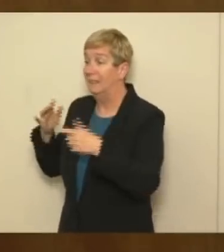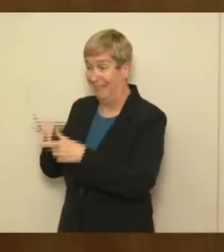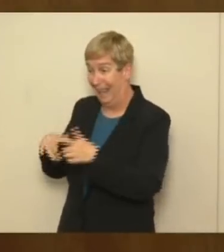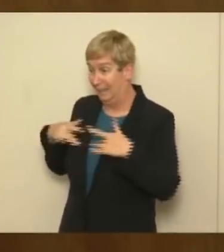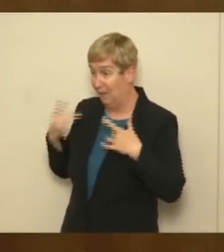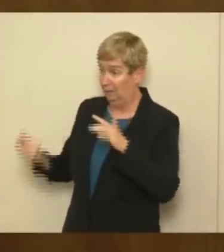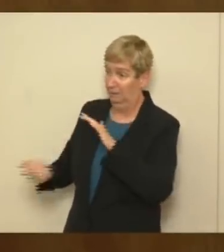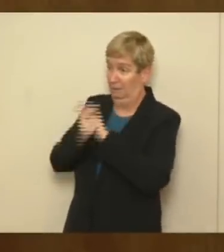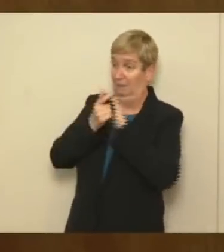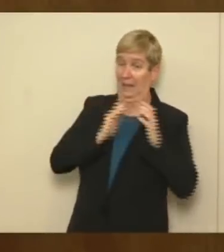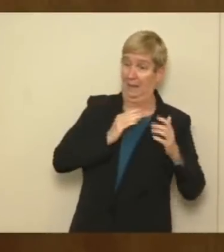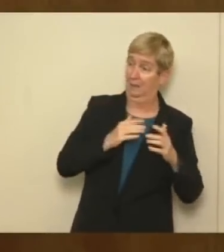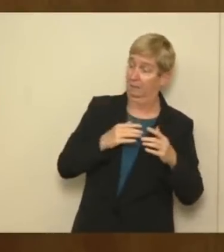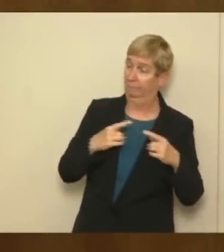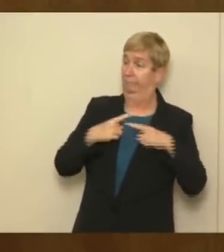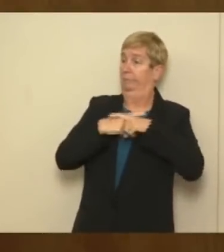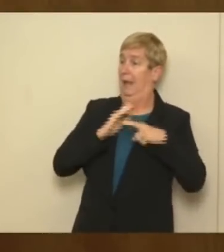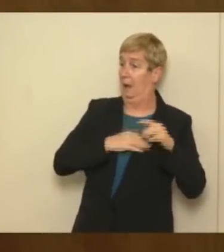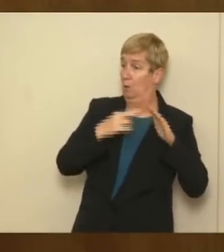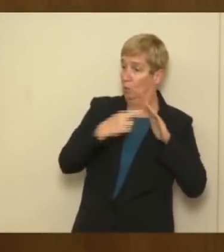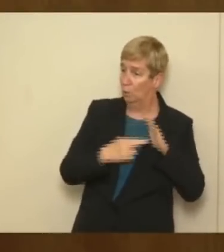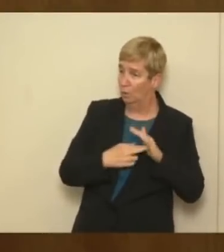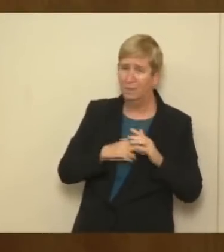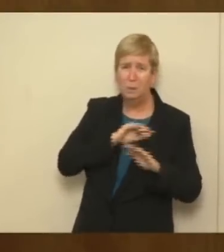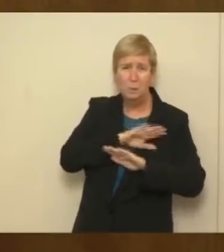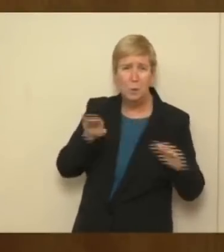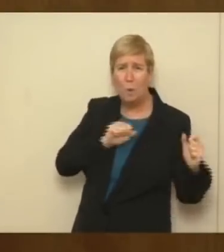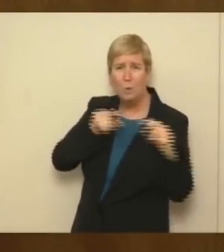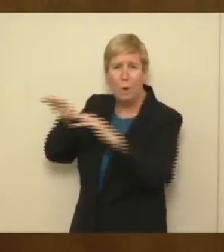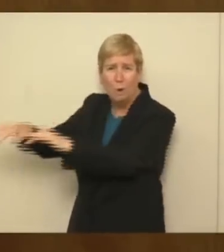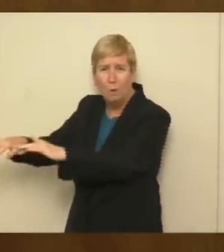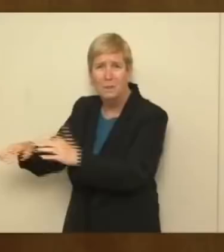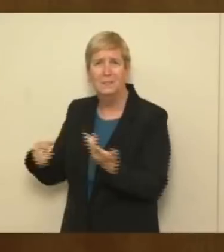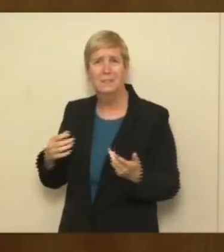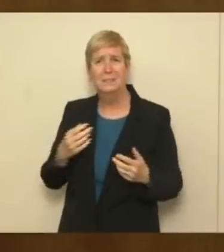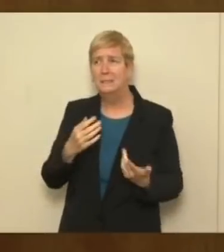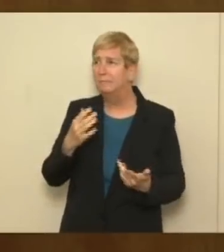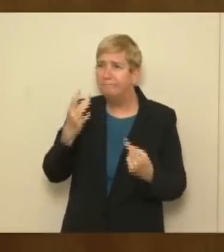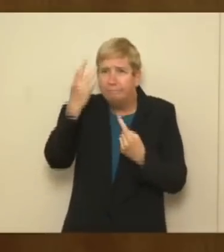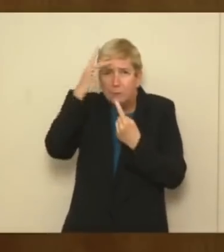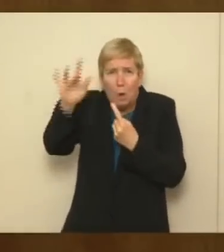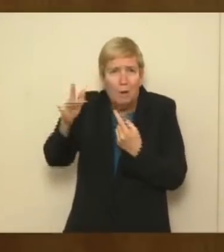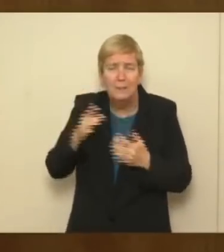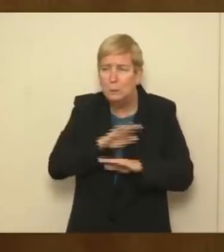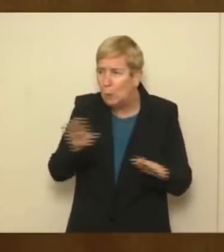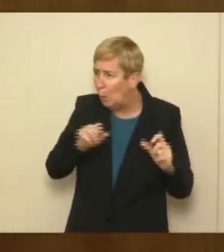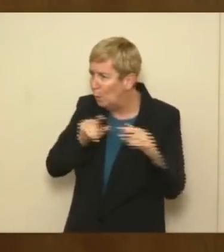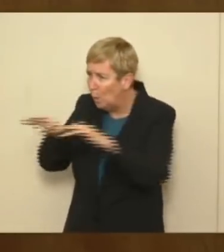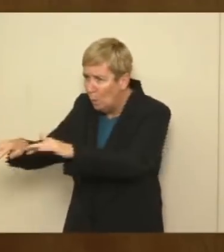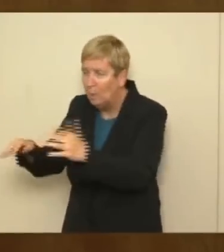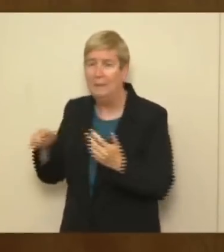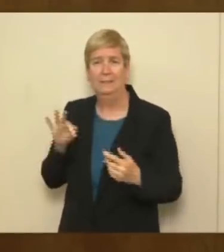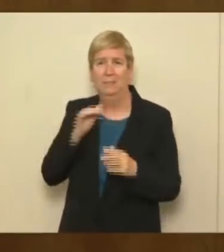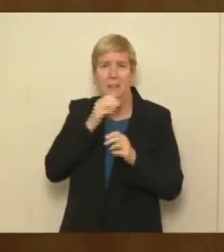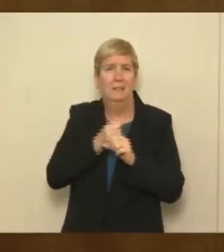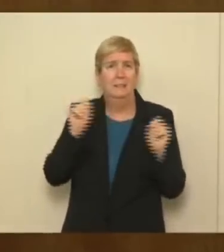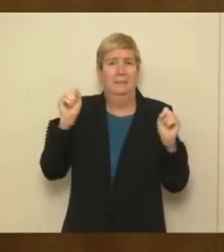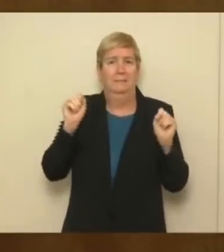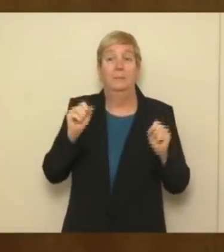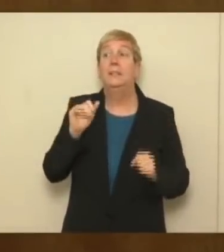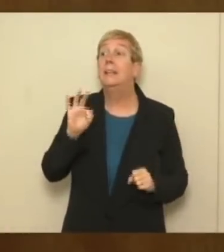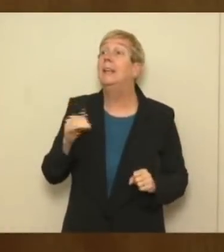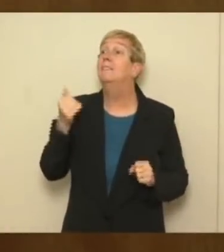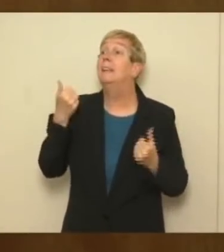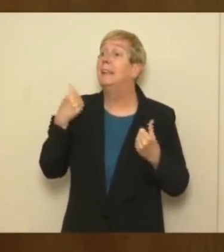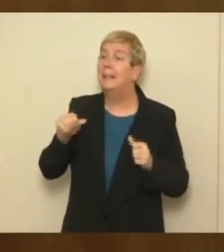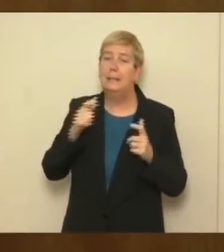that we all need to be smart about staying away from places and groups that aren't safe. And really any big group of